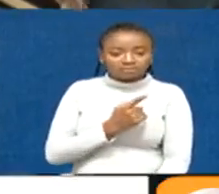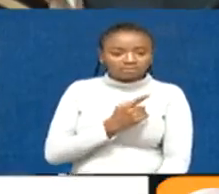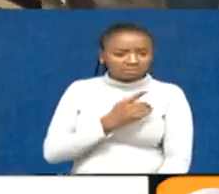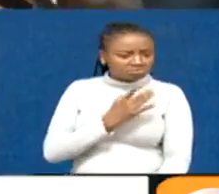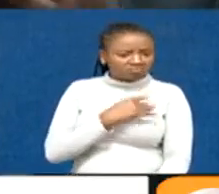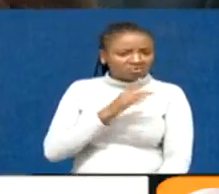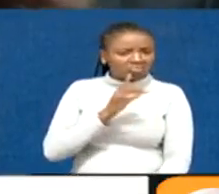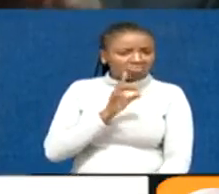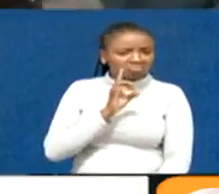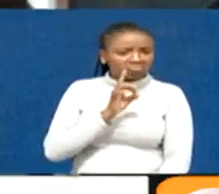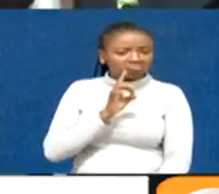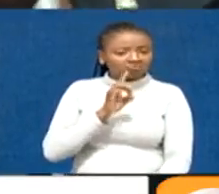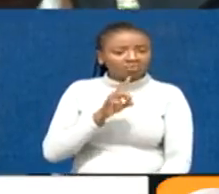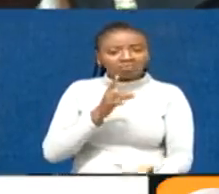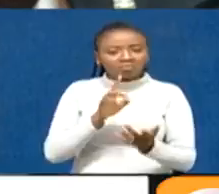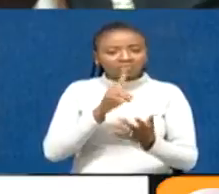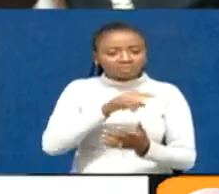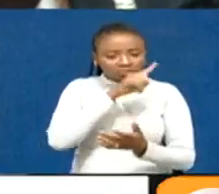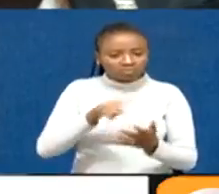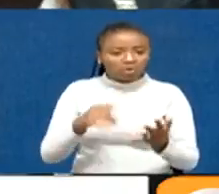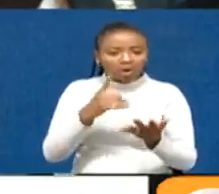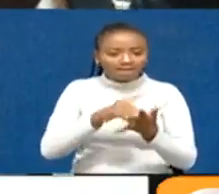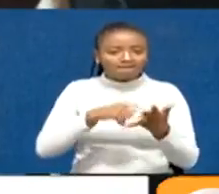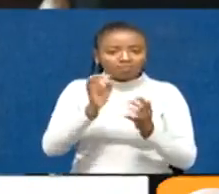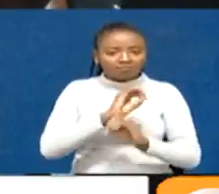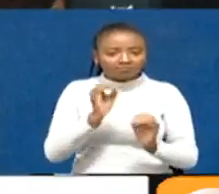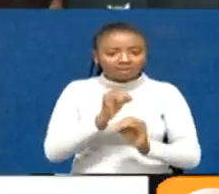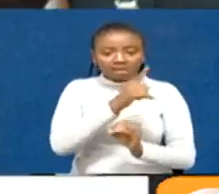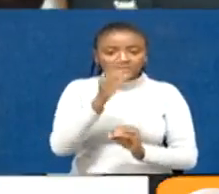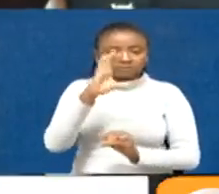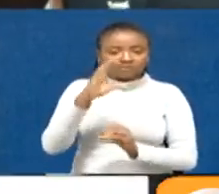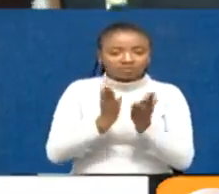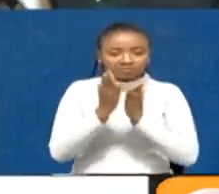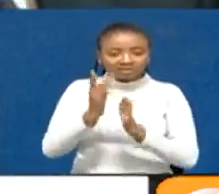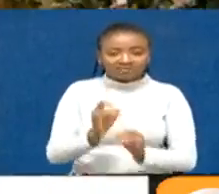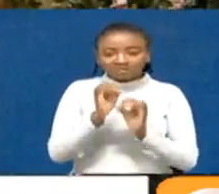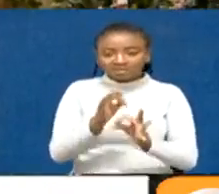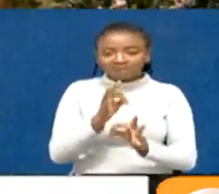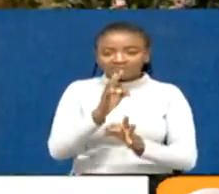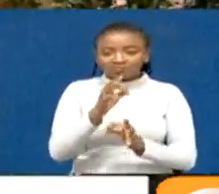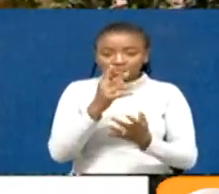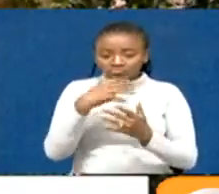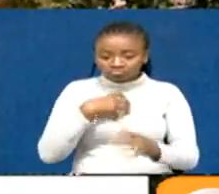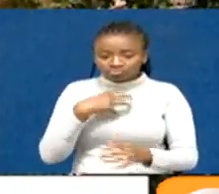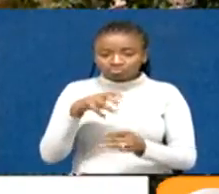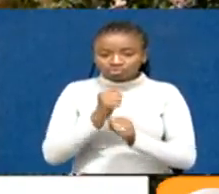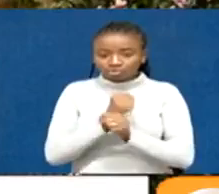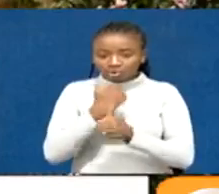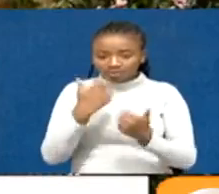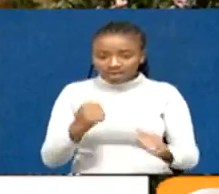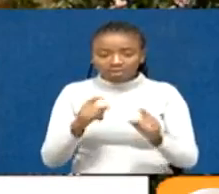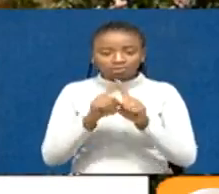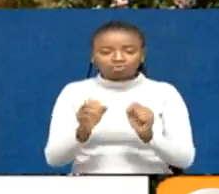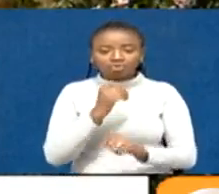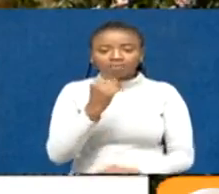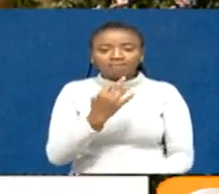from disqualifying public officers who will not have resigned by the set out February 9th deadline. In March 2017,